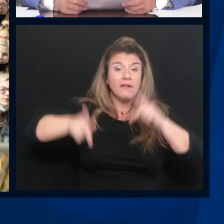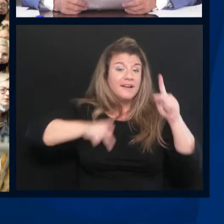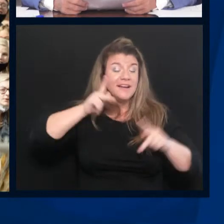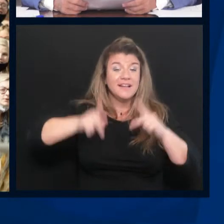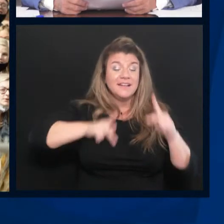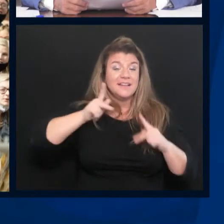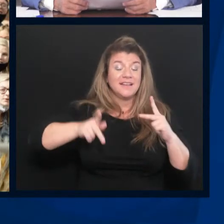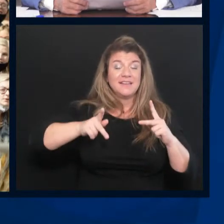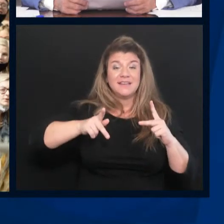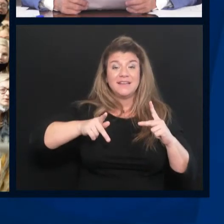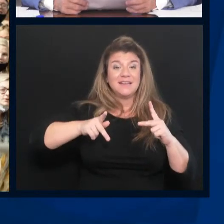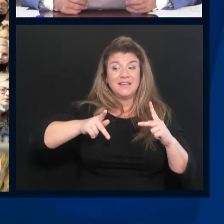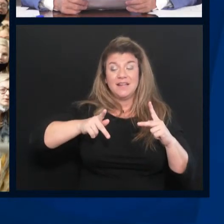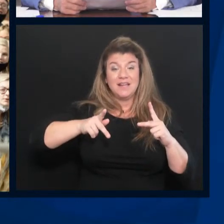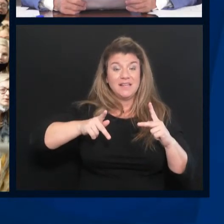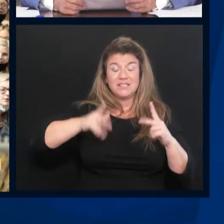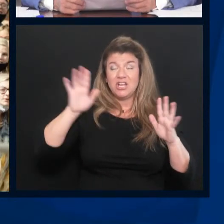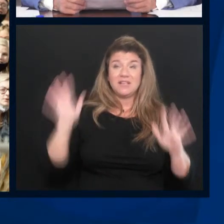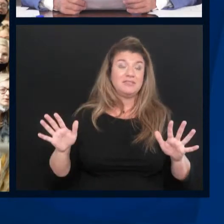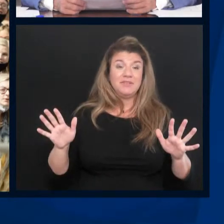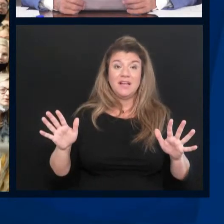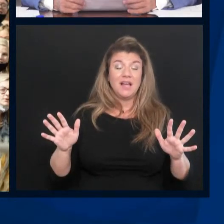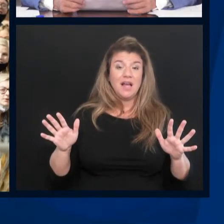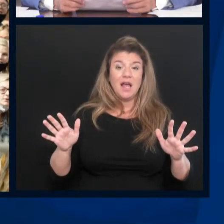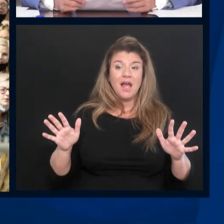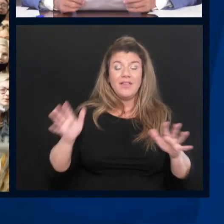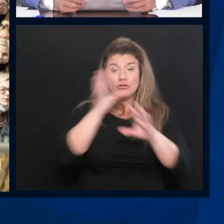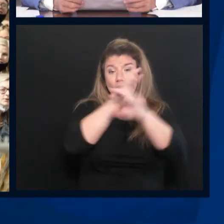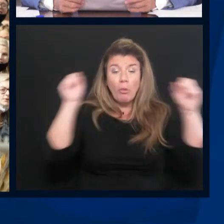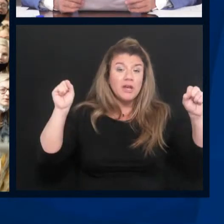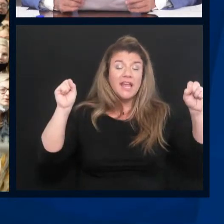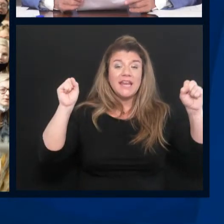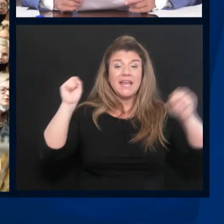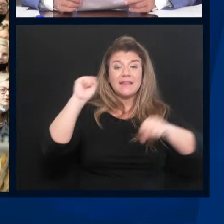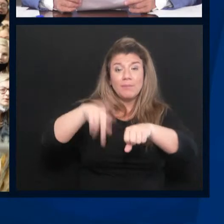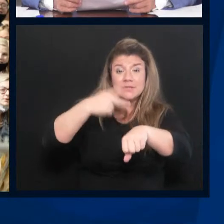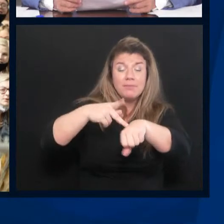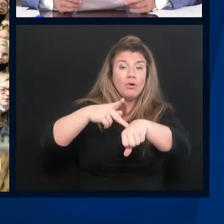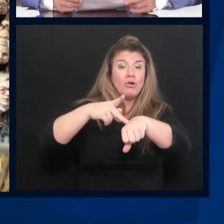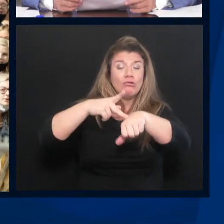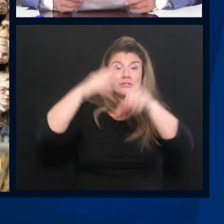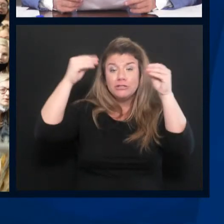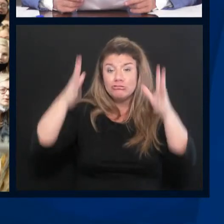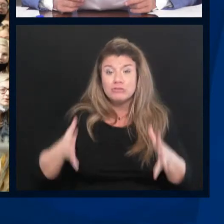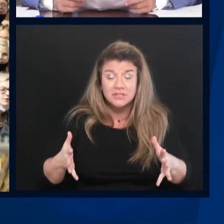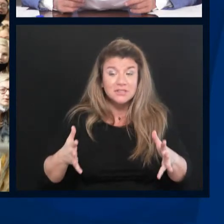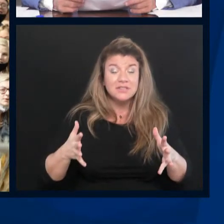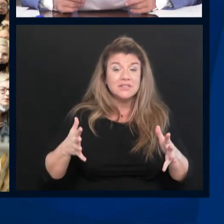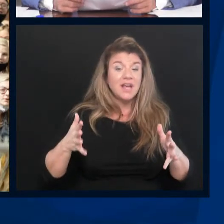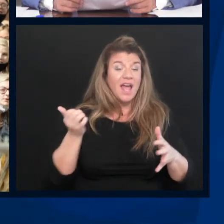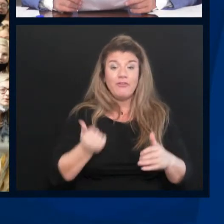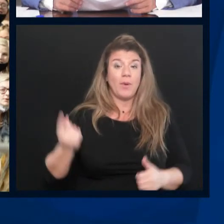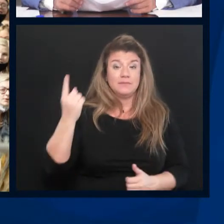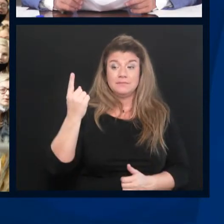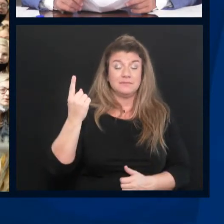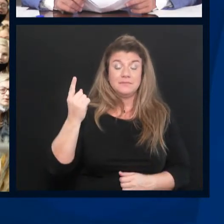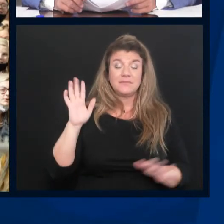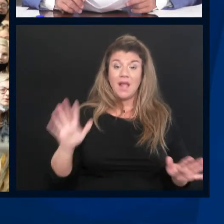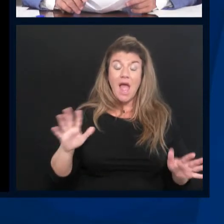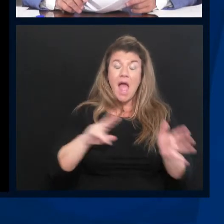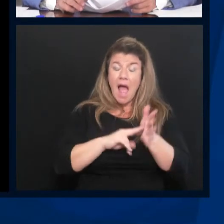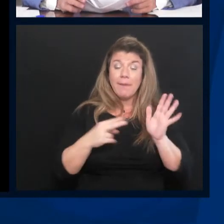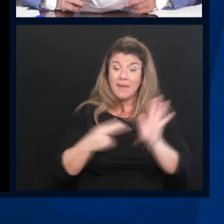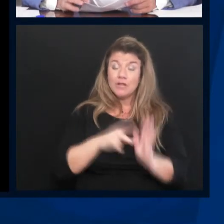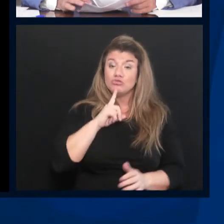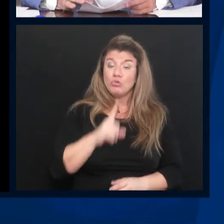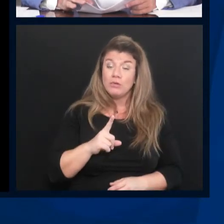the, just the superintendent, the principal, all the teachers and everything. I mean, it